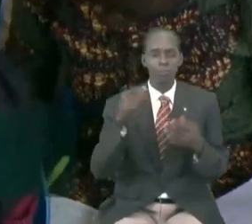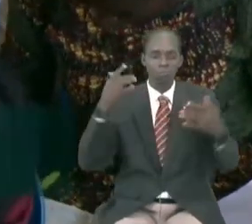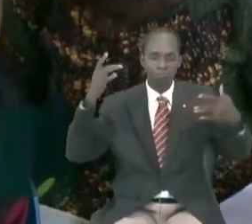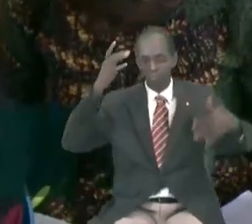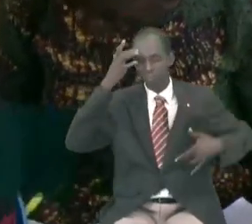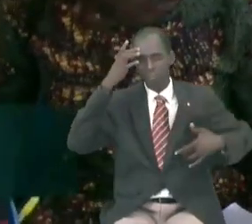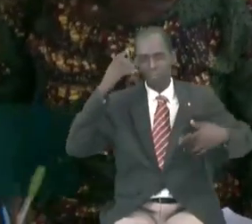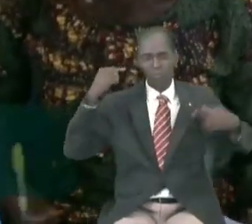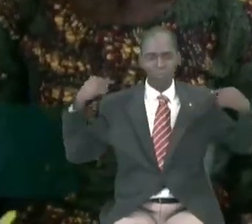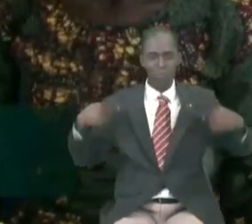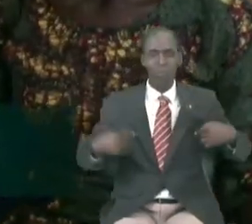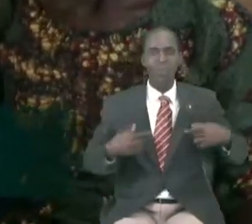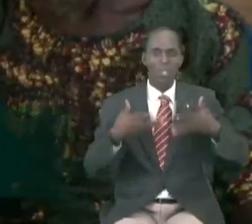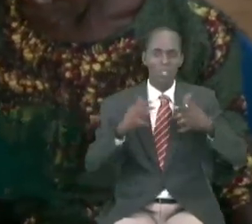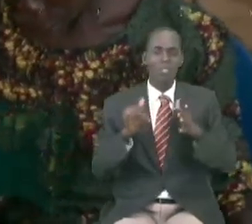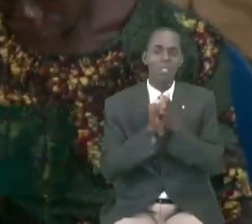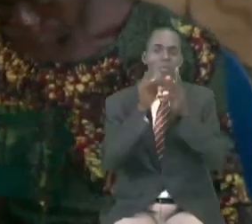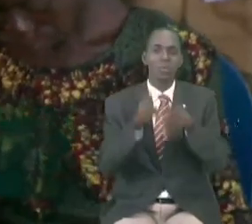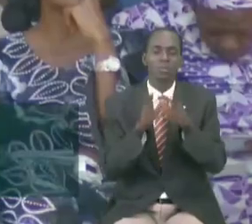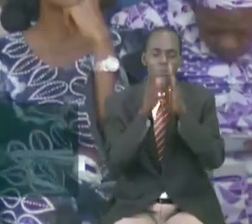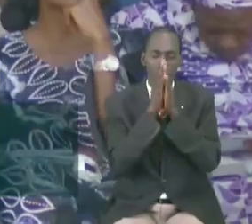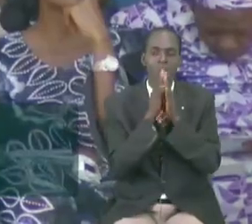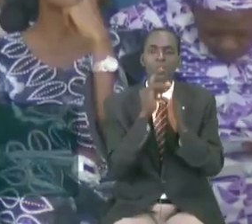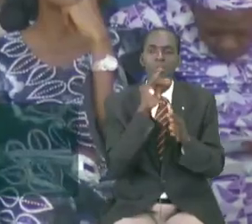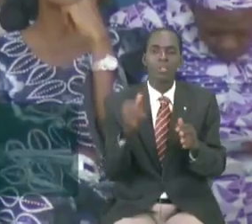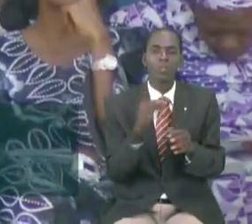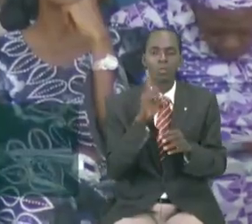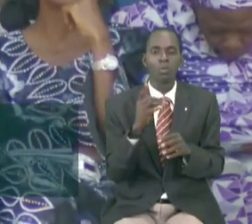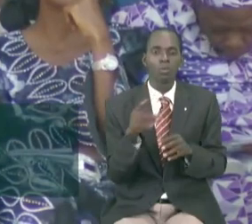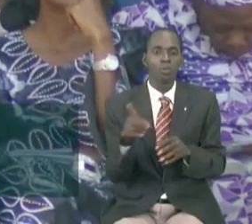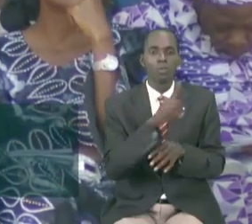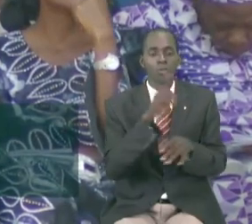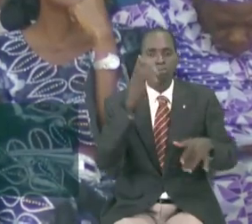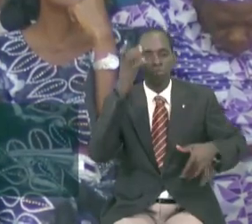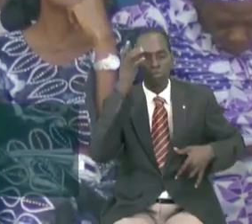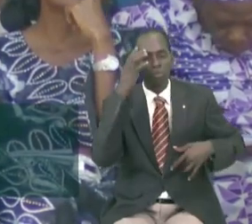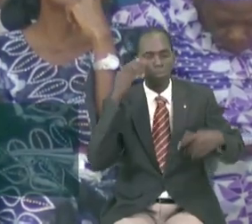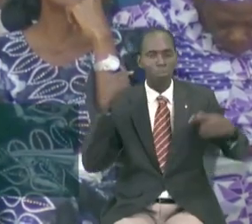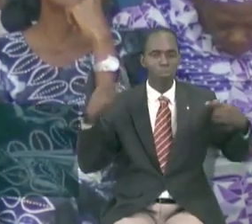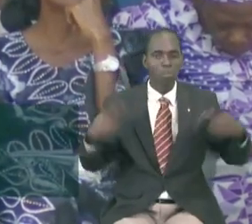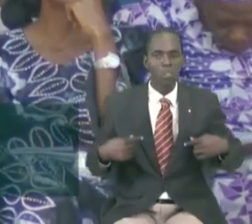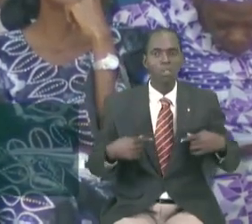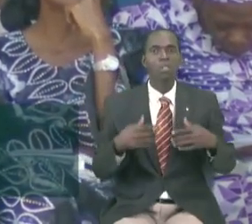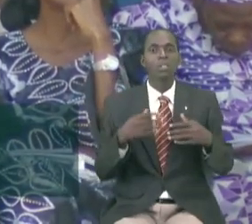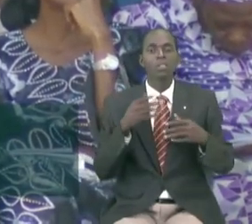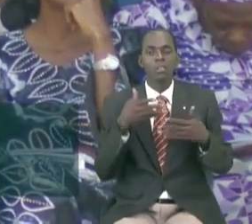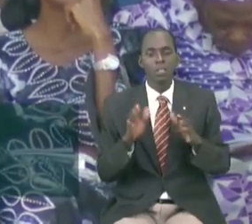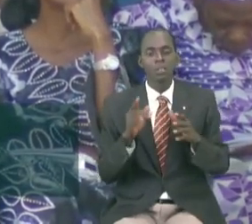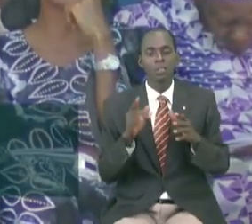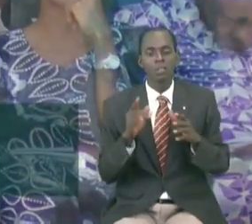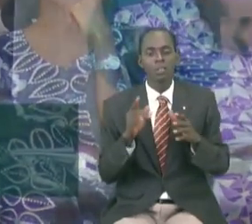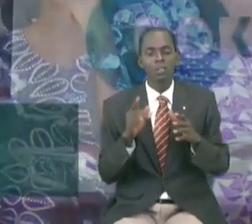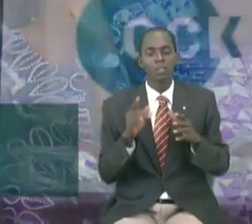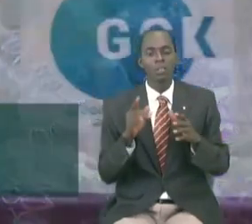Let him sing psalms. Look at this, look at this. Is any of you afflicted? Then they start